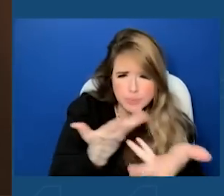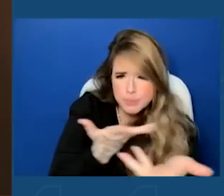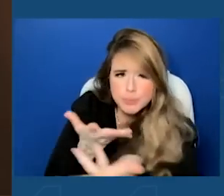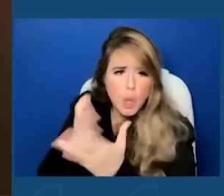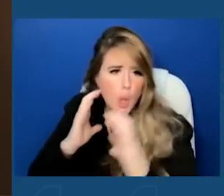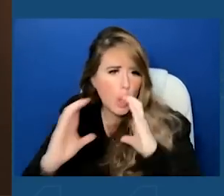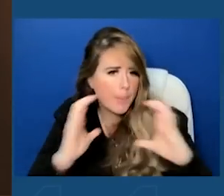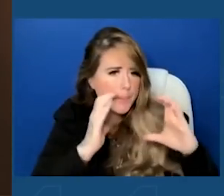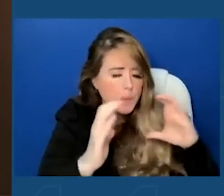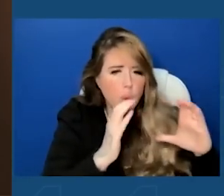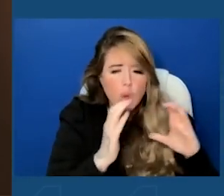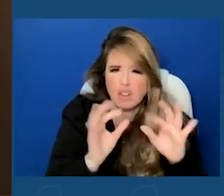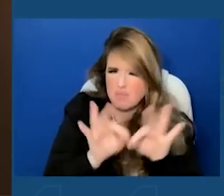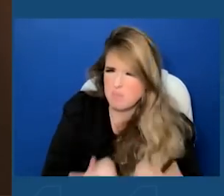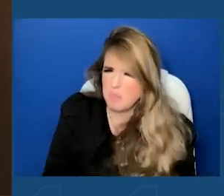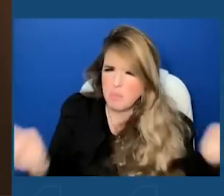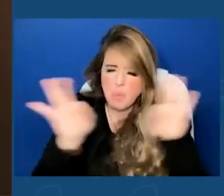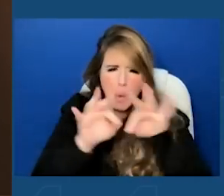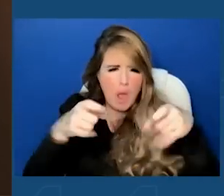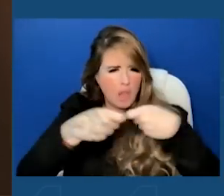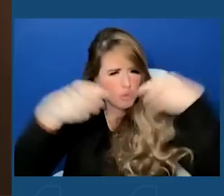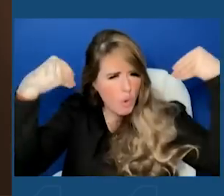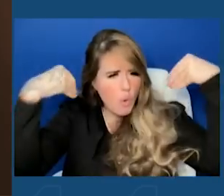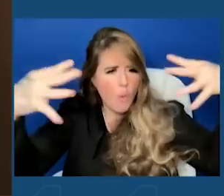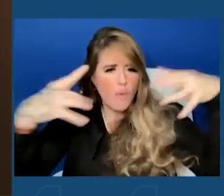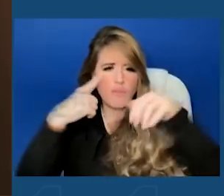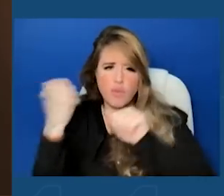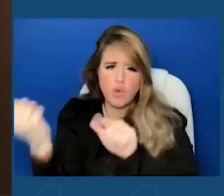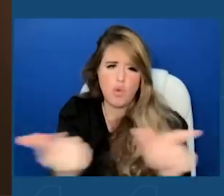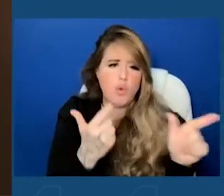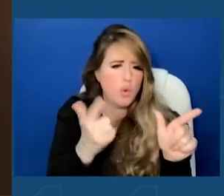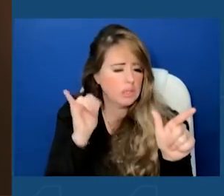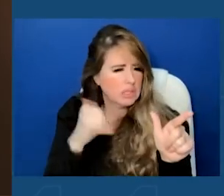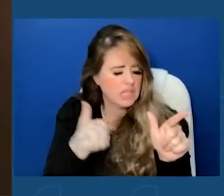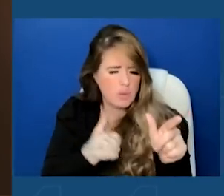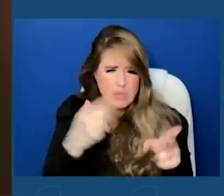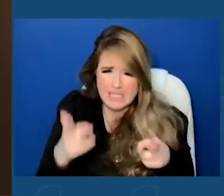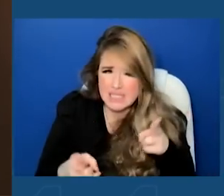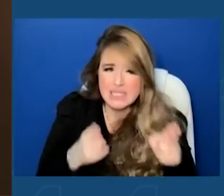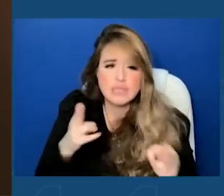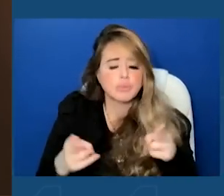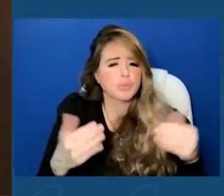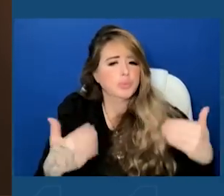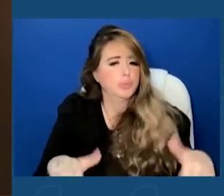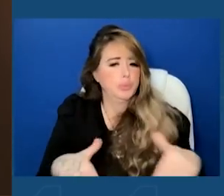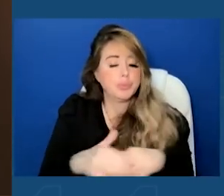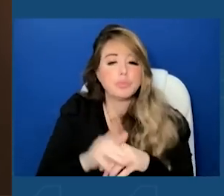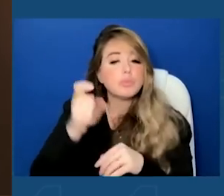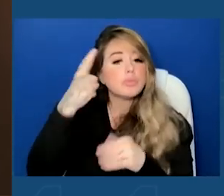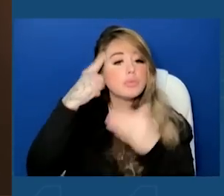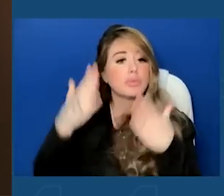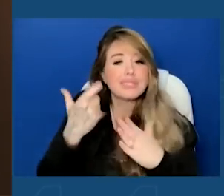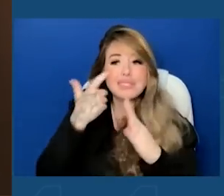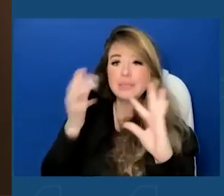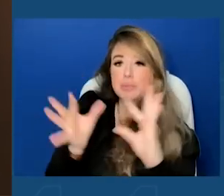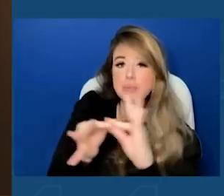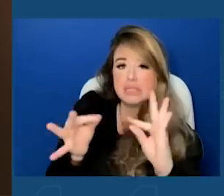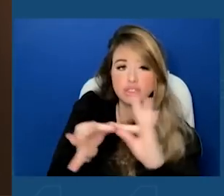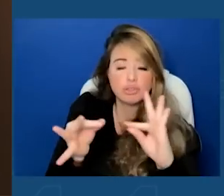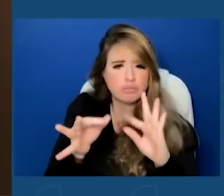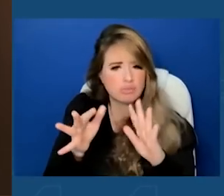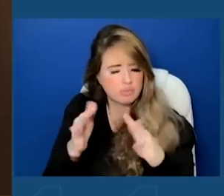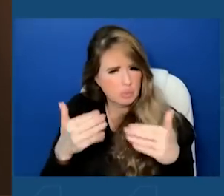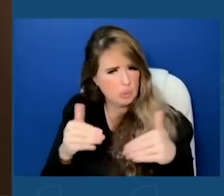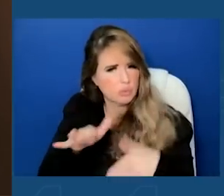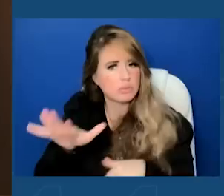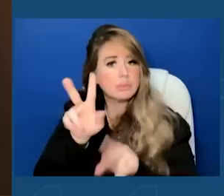restore power as quickly as possible. Governor Hochul talked about the danger and frustration